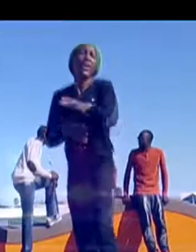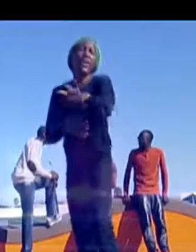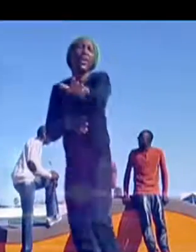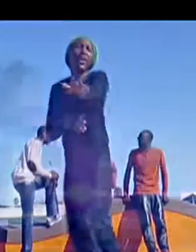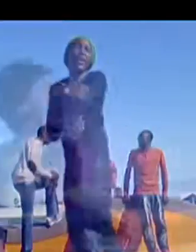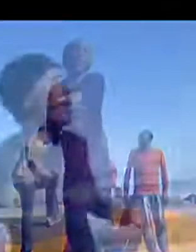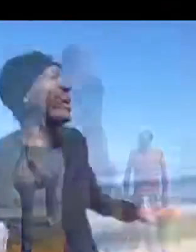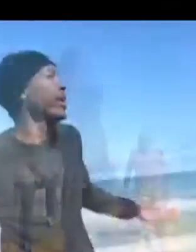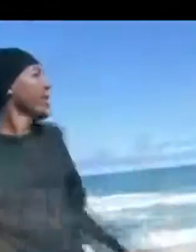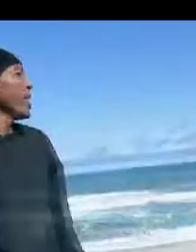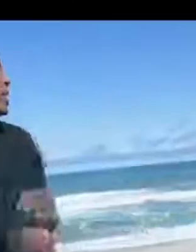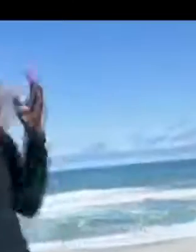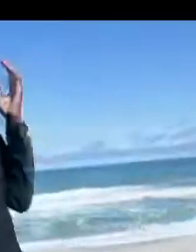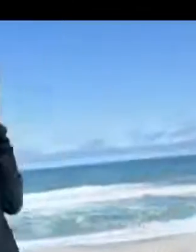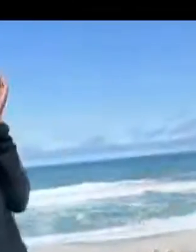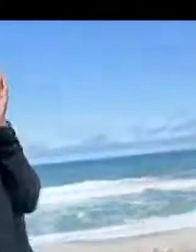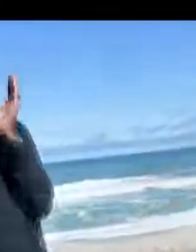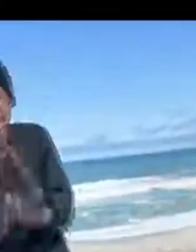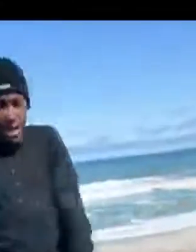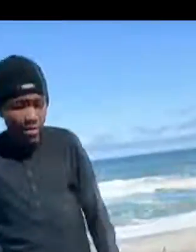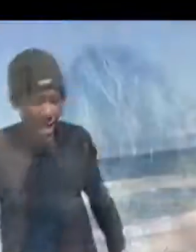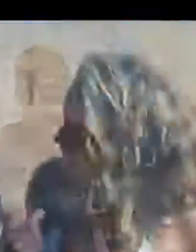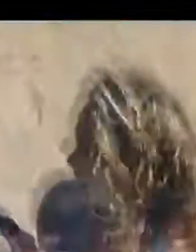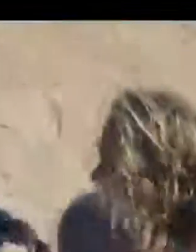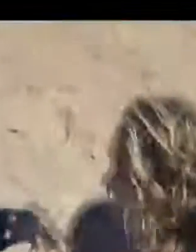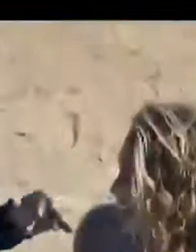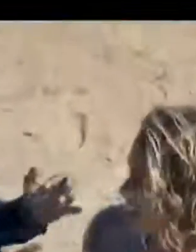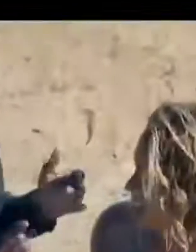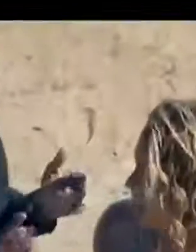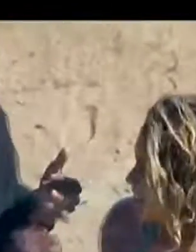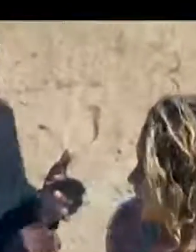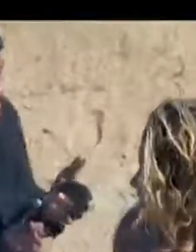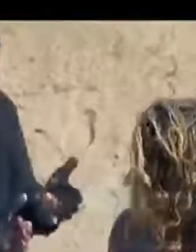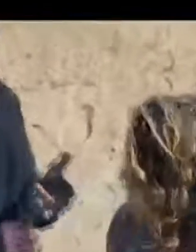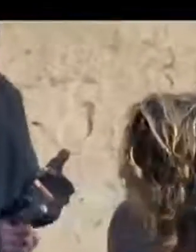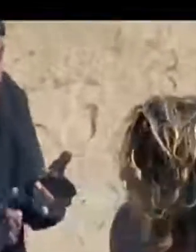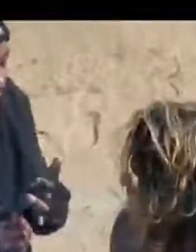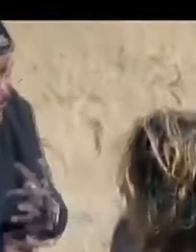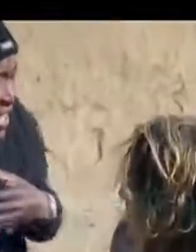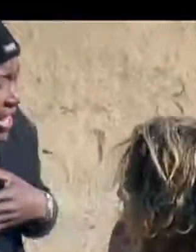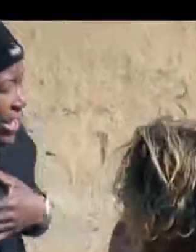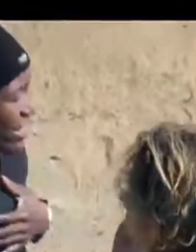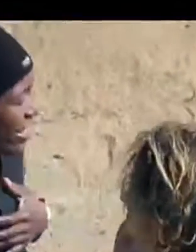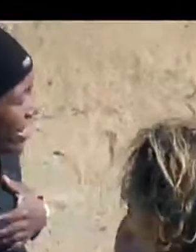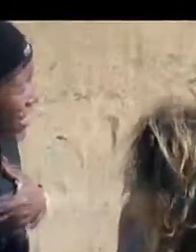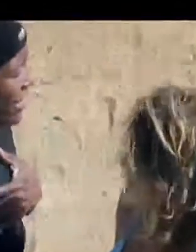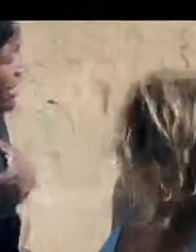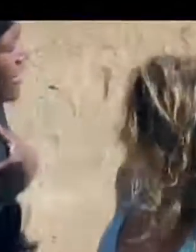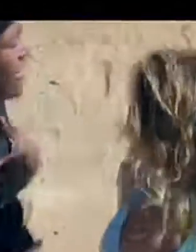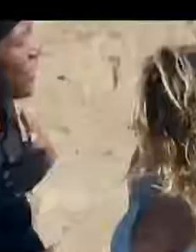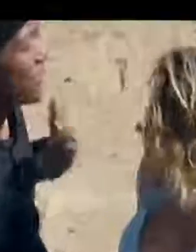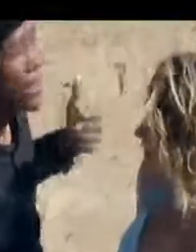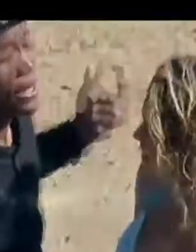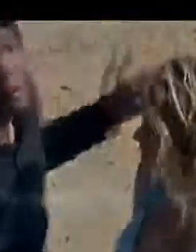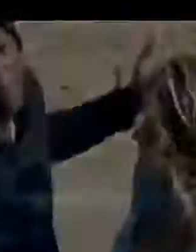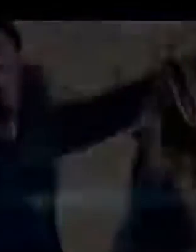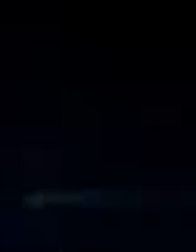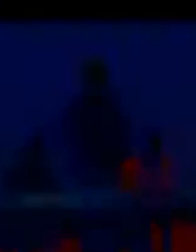Oye umkadona, yeri nango mwanawa, yeri mokatopa, talye pembe.